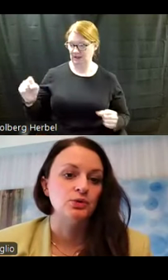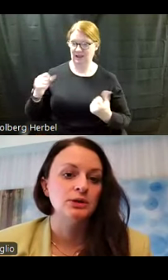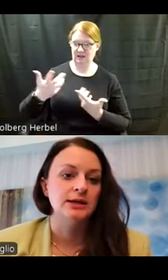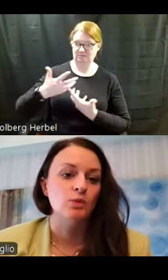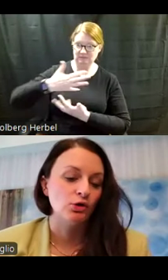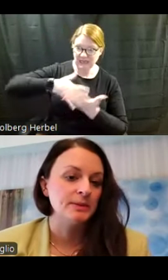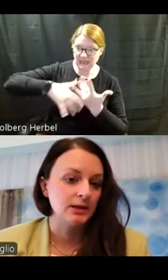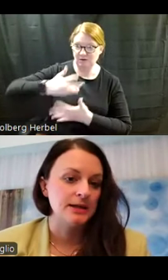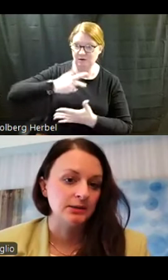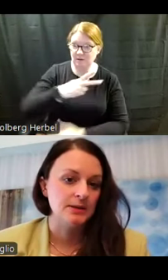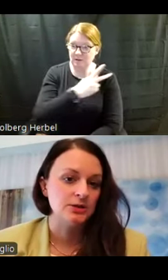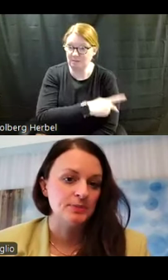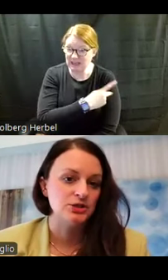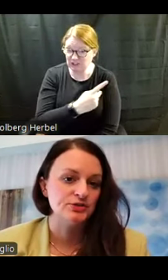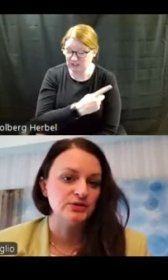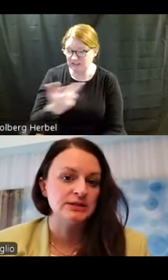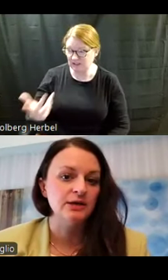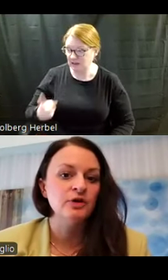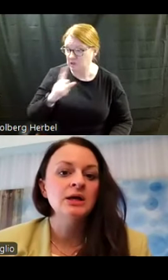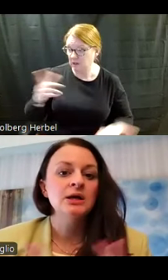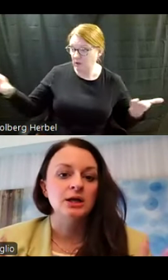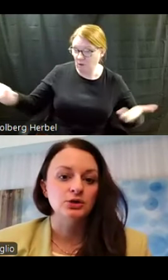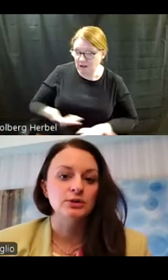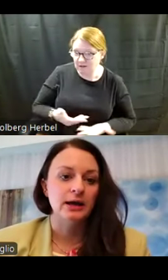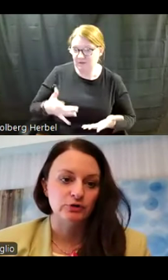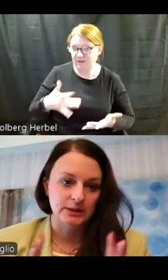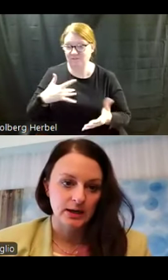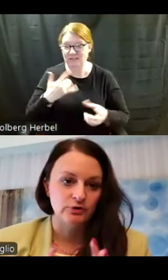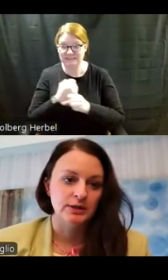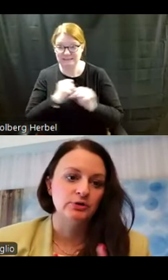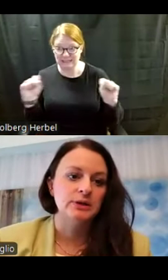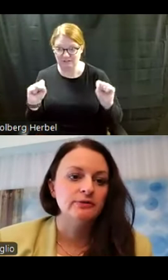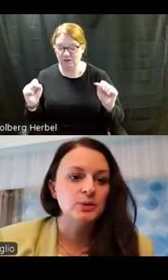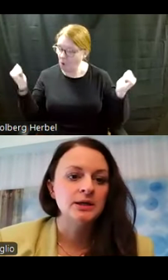large role in welcoming and making patients feel safe, including everyone.